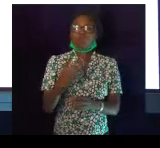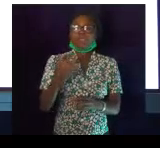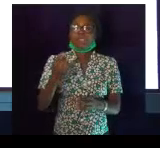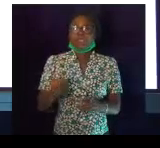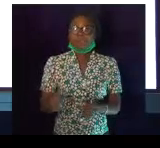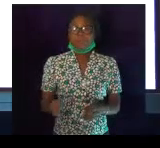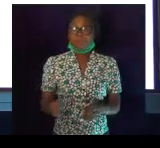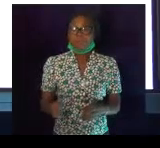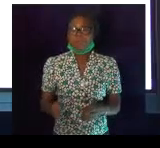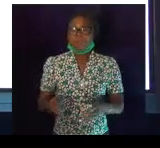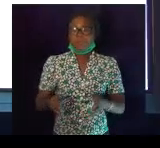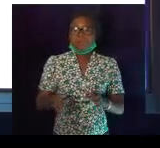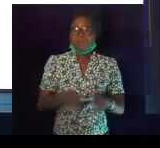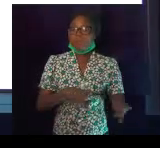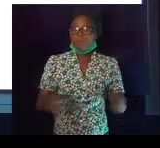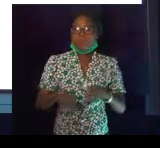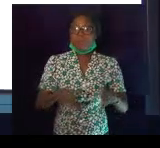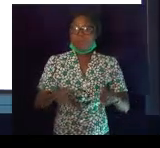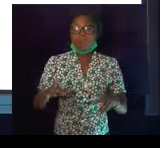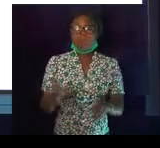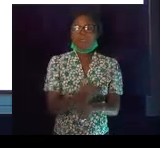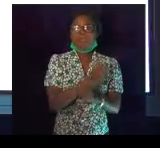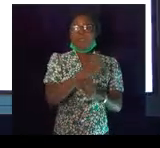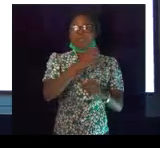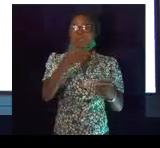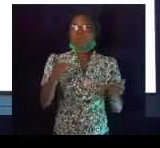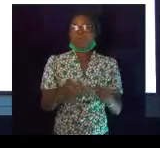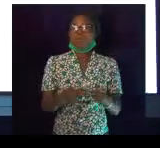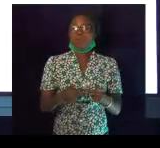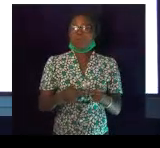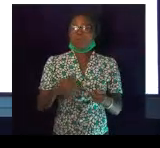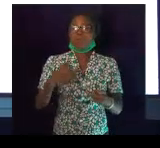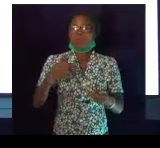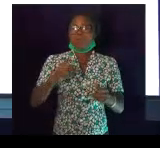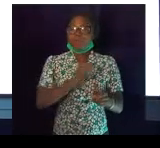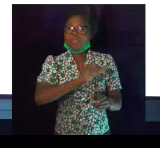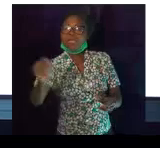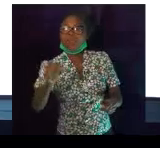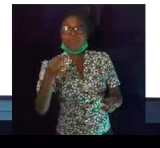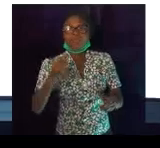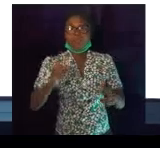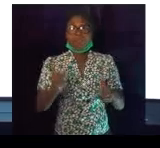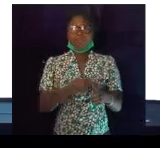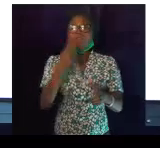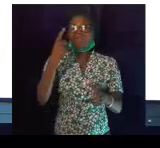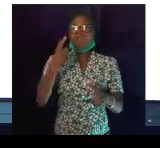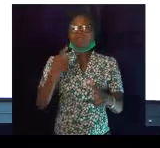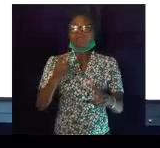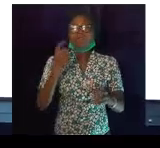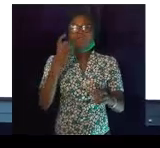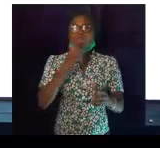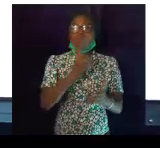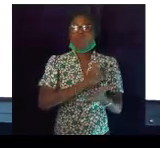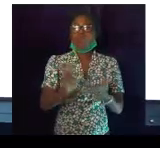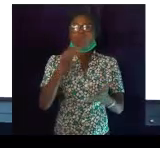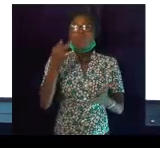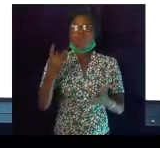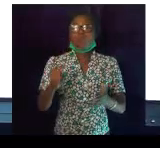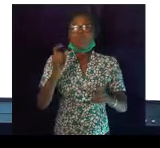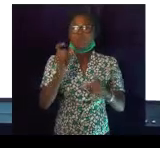2. The ceremony takes place dash the first week of June. Is it in or